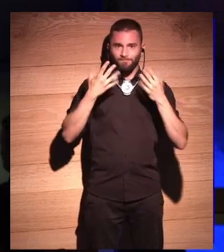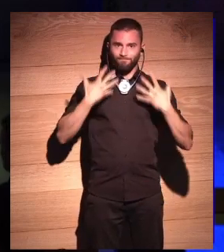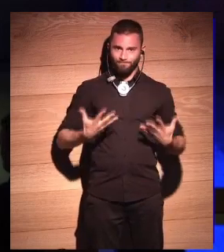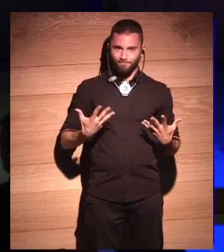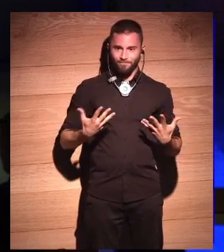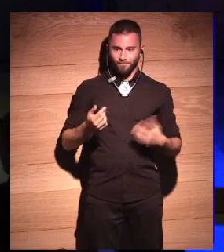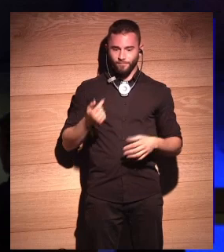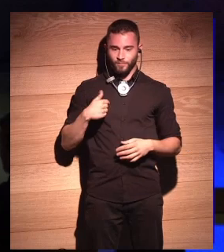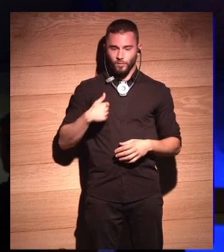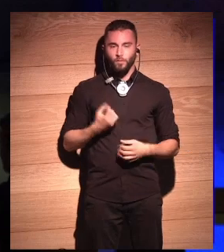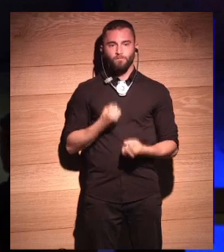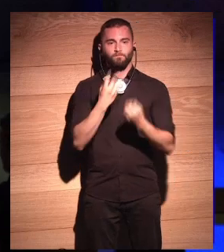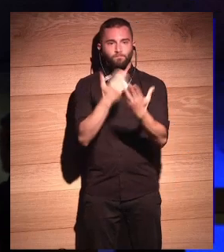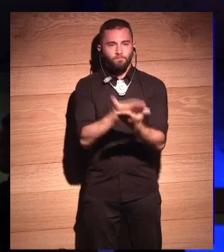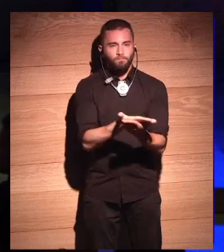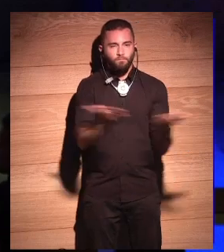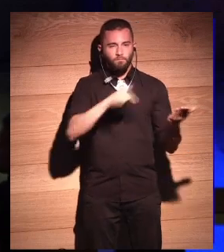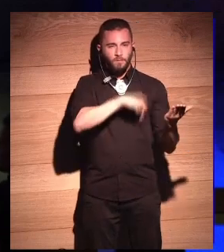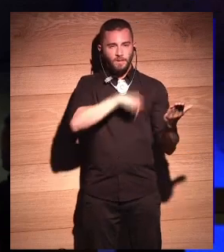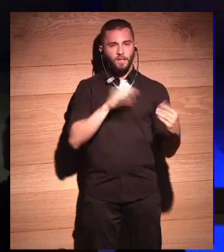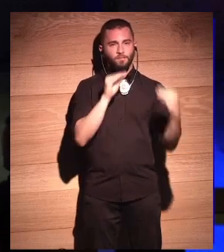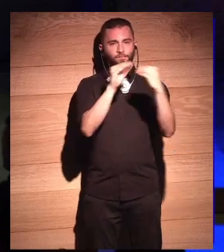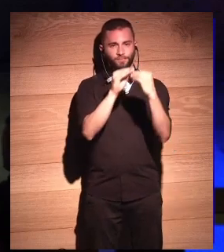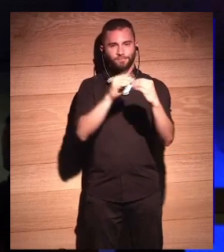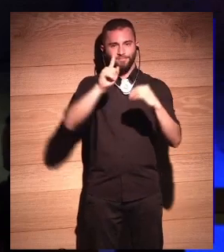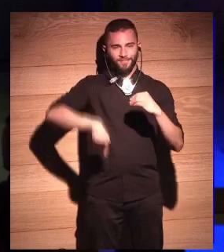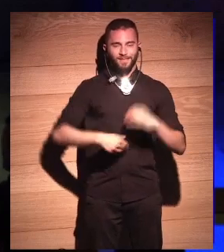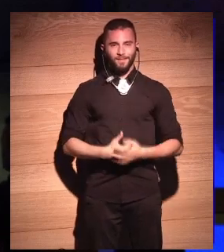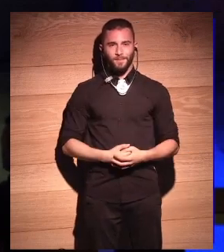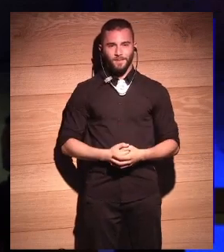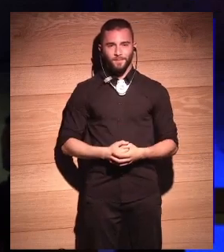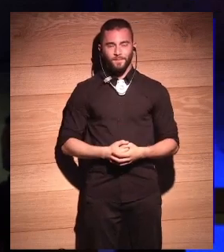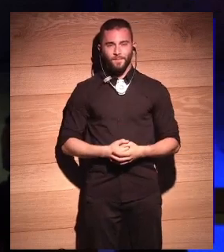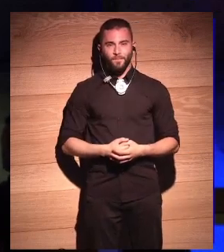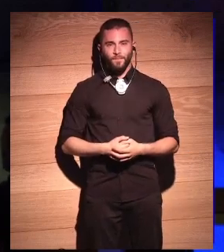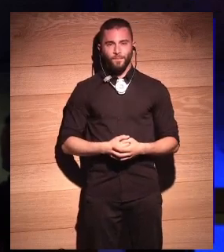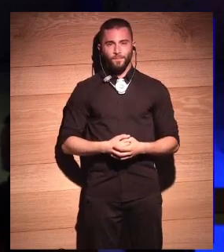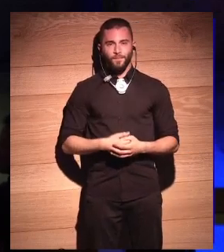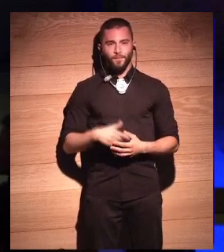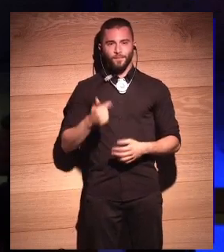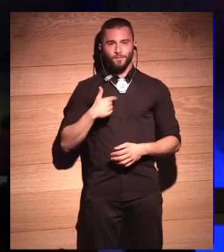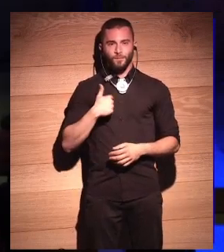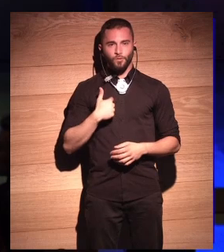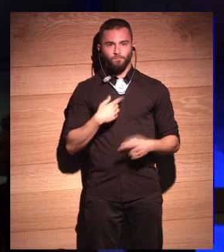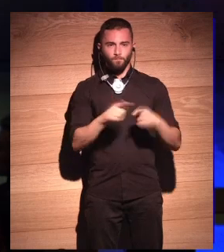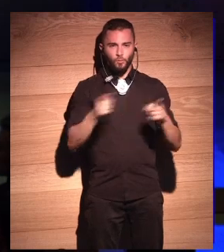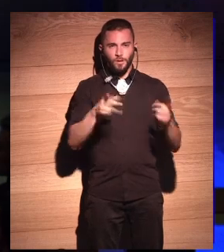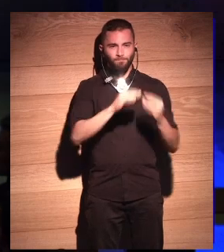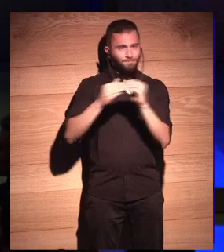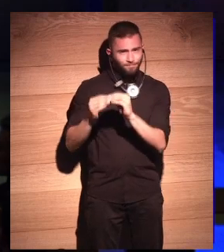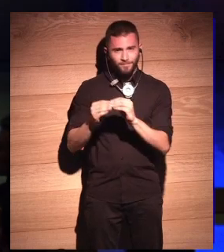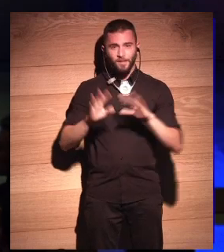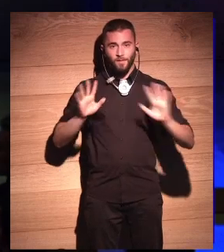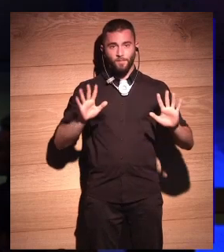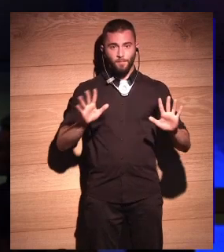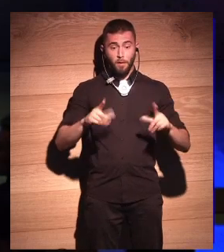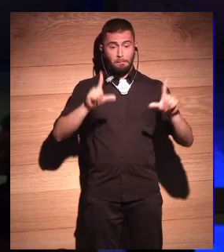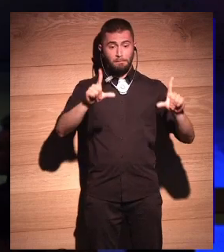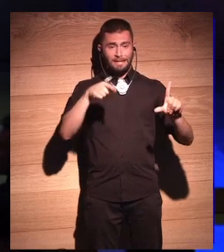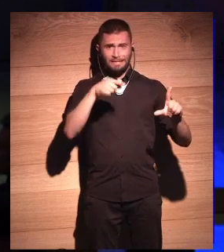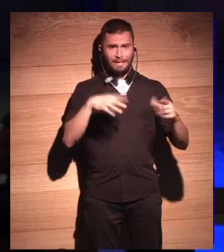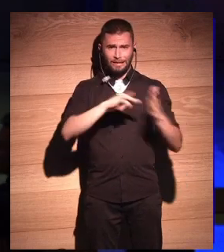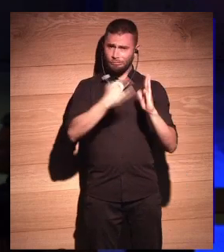Okay, I am going to play some music, but I really want to fix this screen, because otherwise, let me